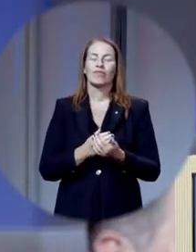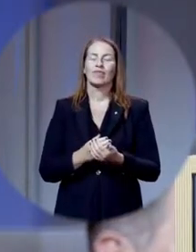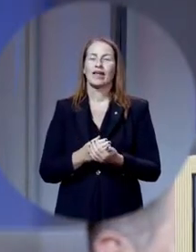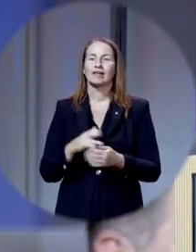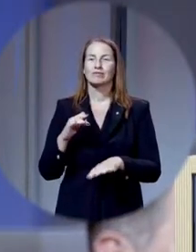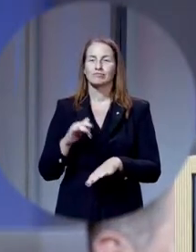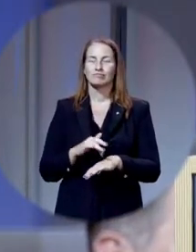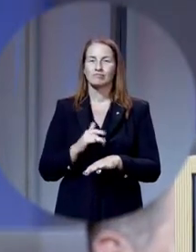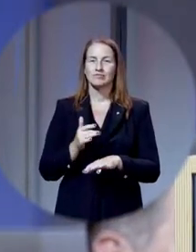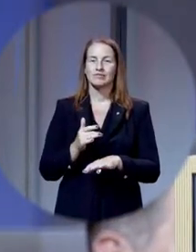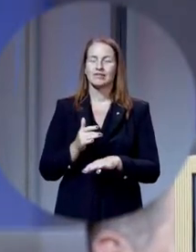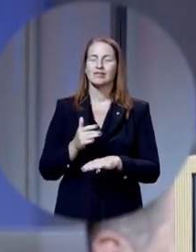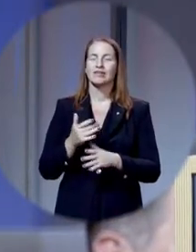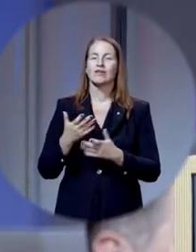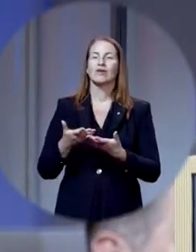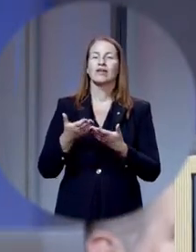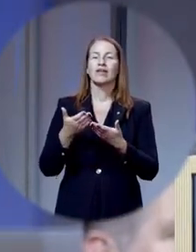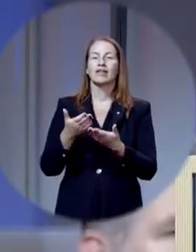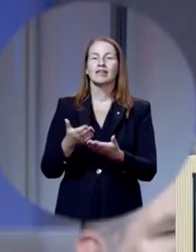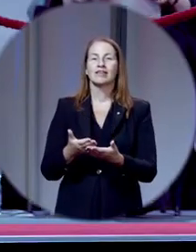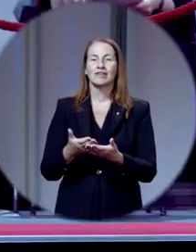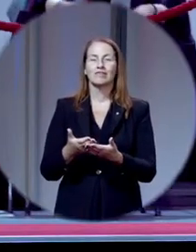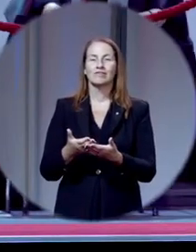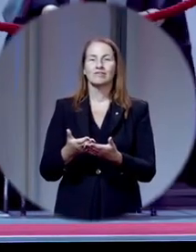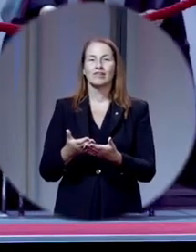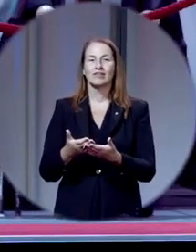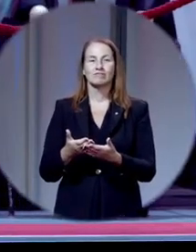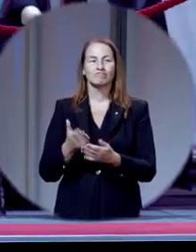honorary graduate, Helen Kamak.